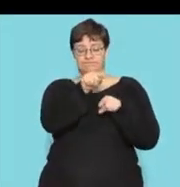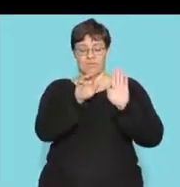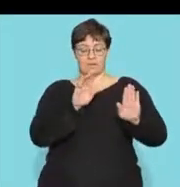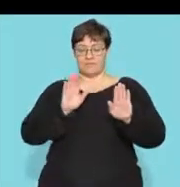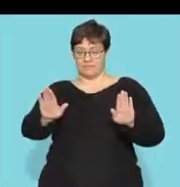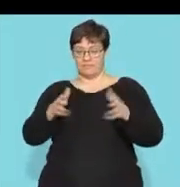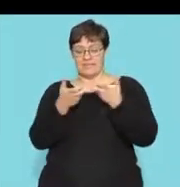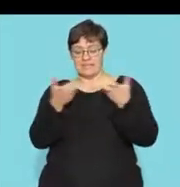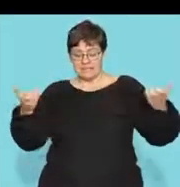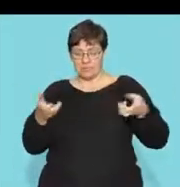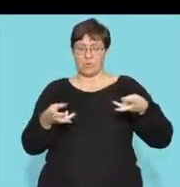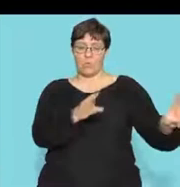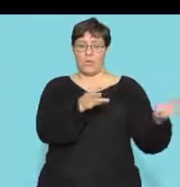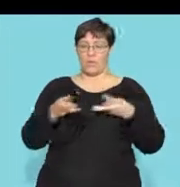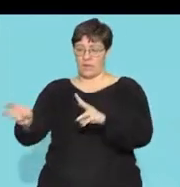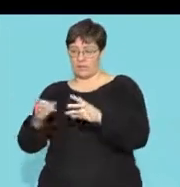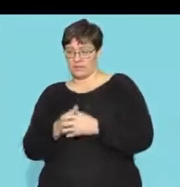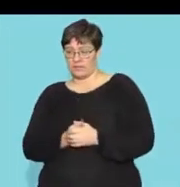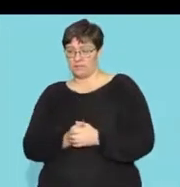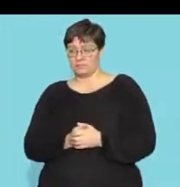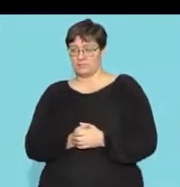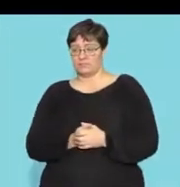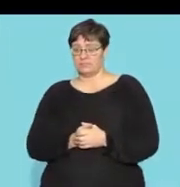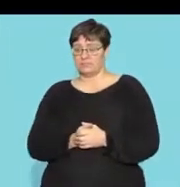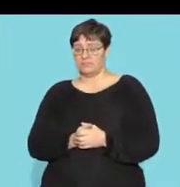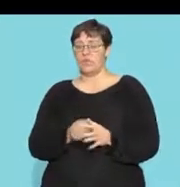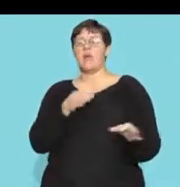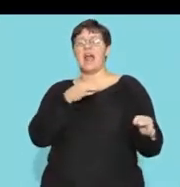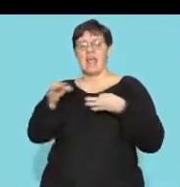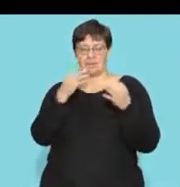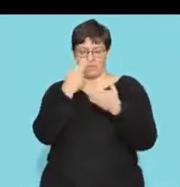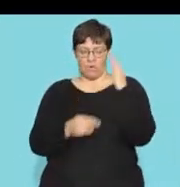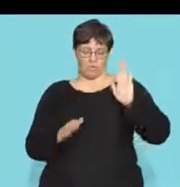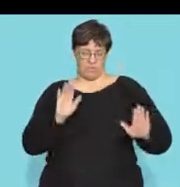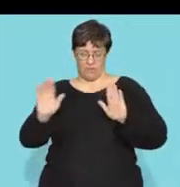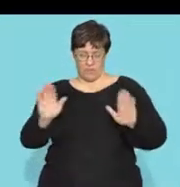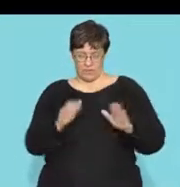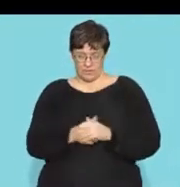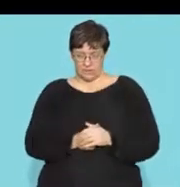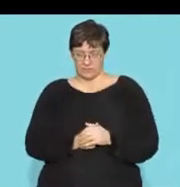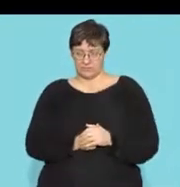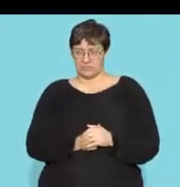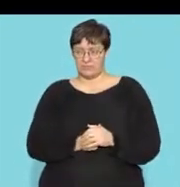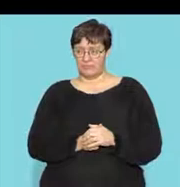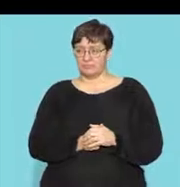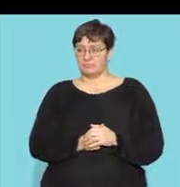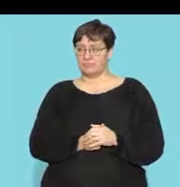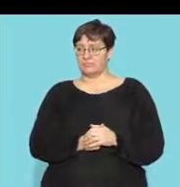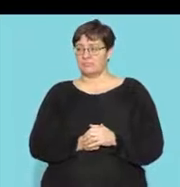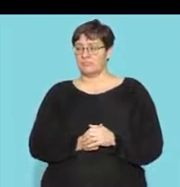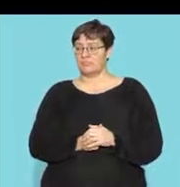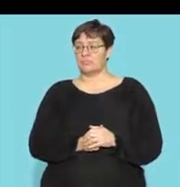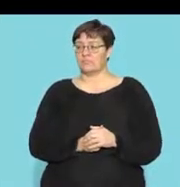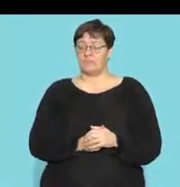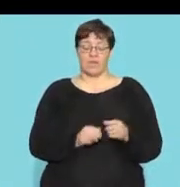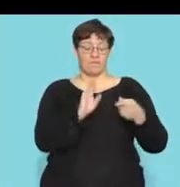separate scenarios, and I'm going to explain them both to you as we go along. The first one is